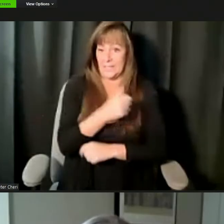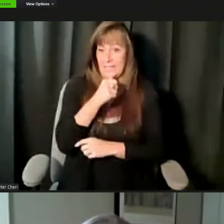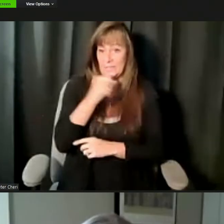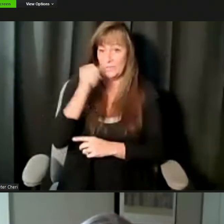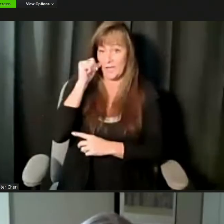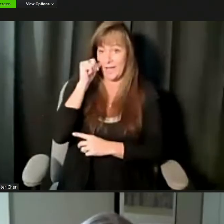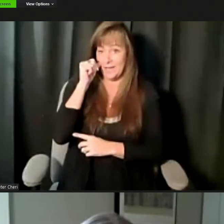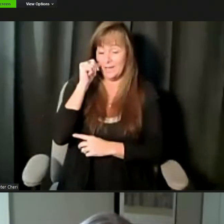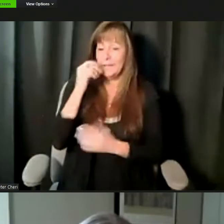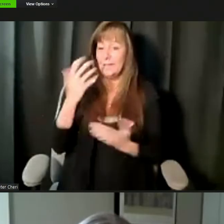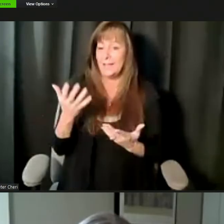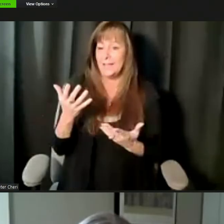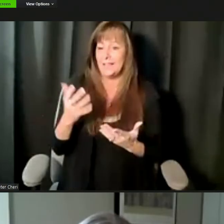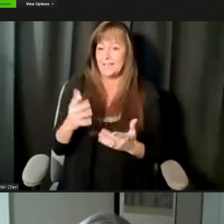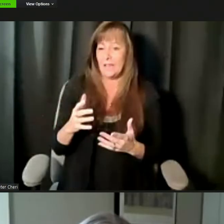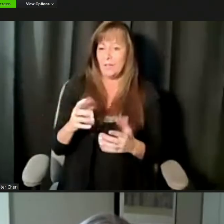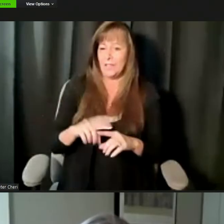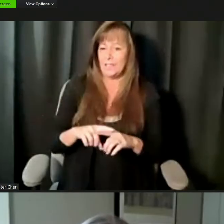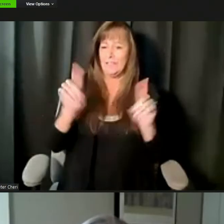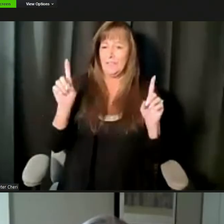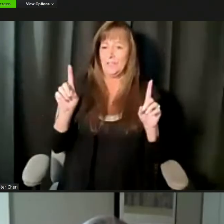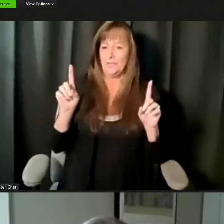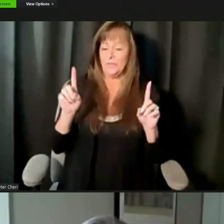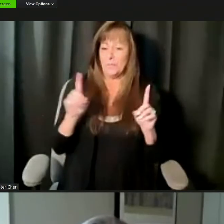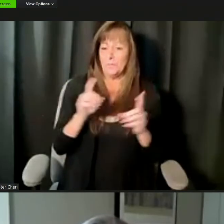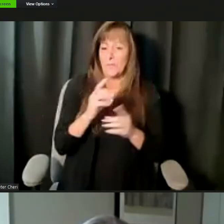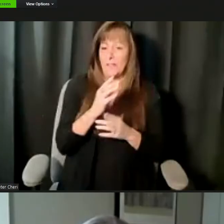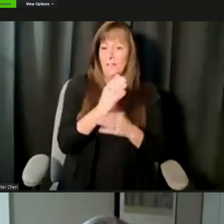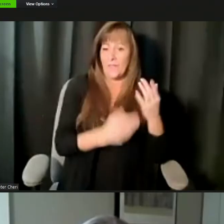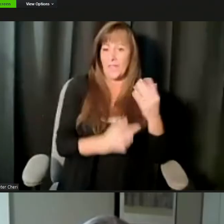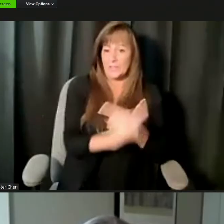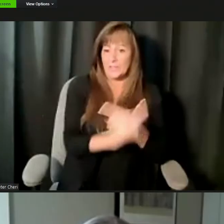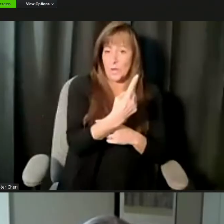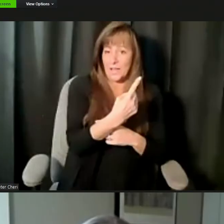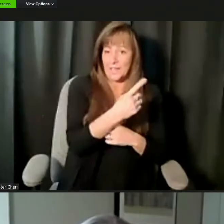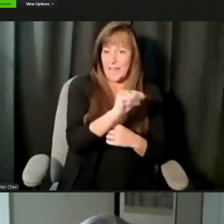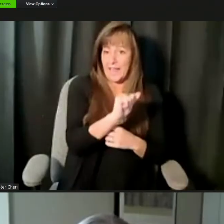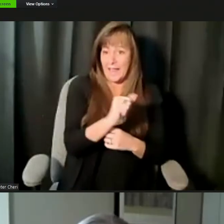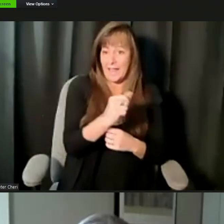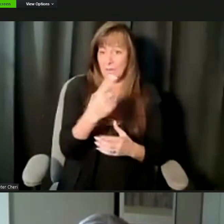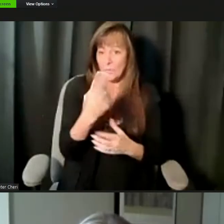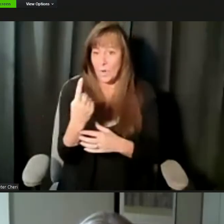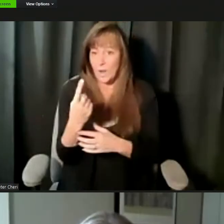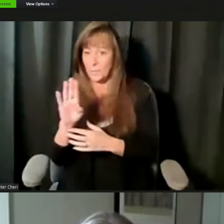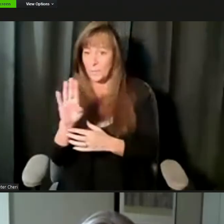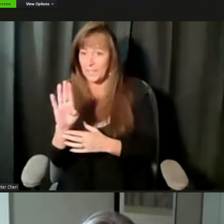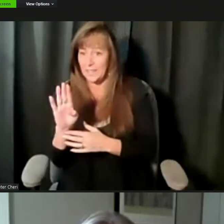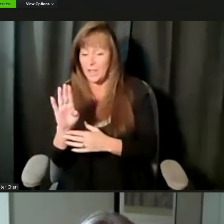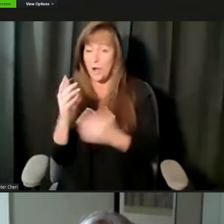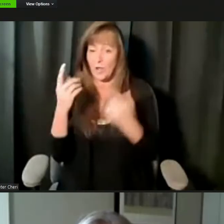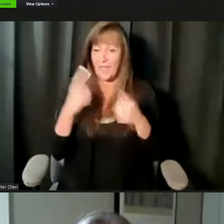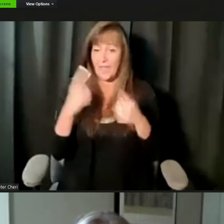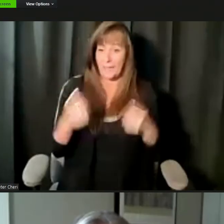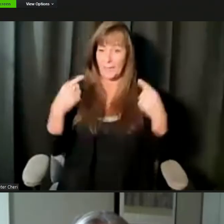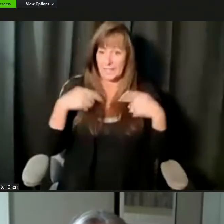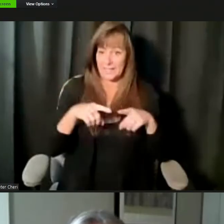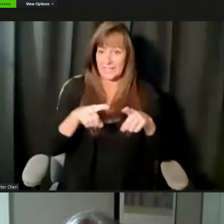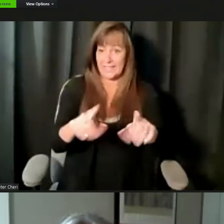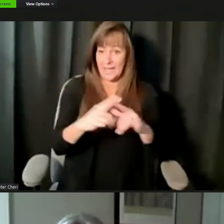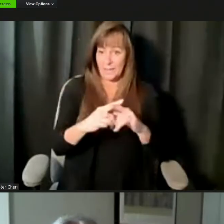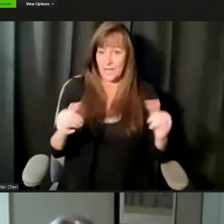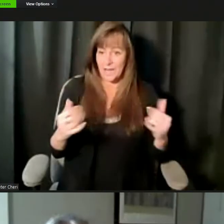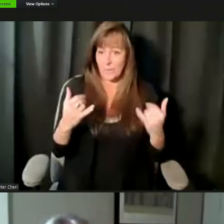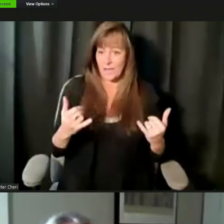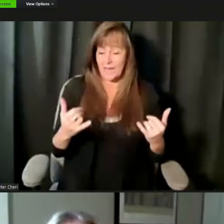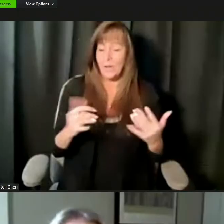delineation between phase 1A and 1B? Are those all ongoing right now? And how do you make the decision to move between